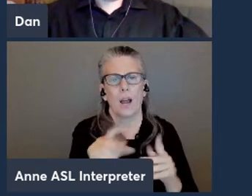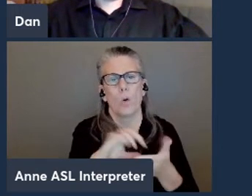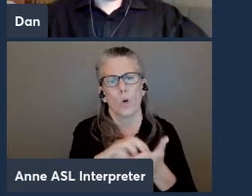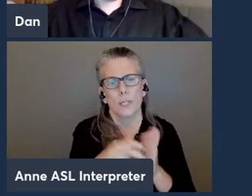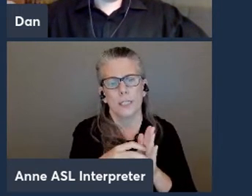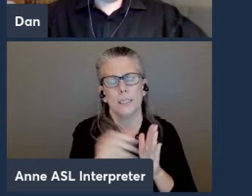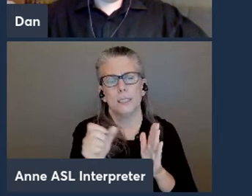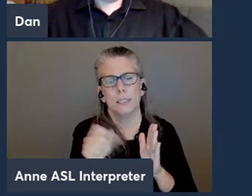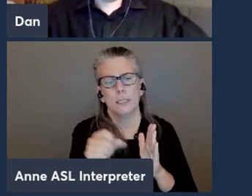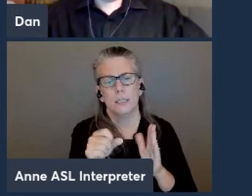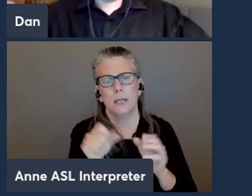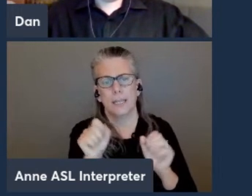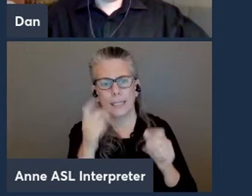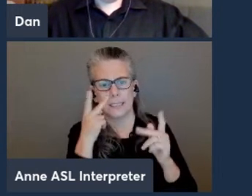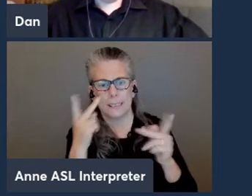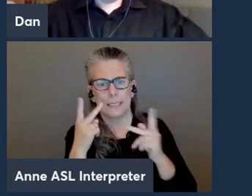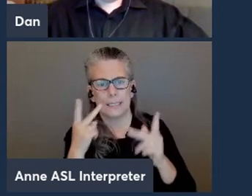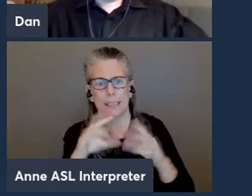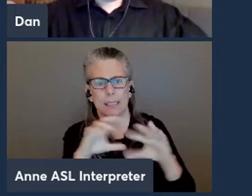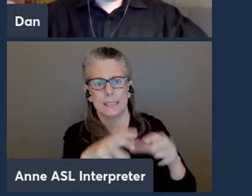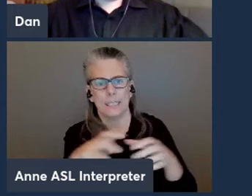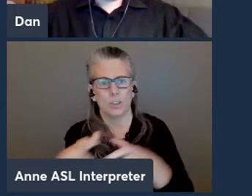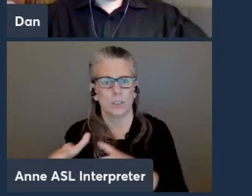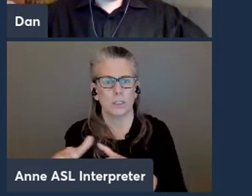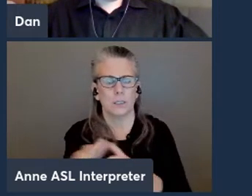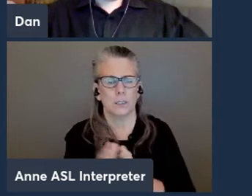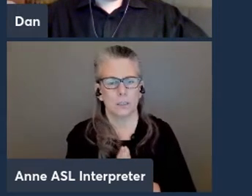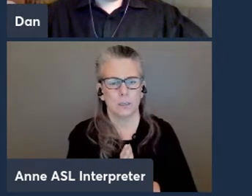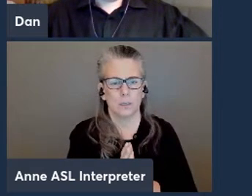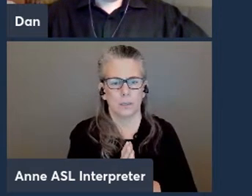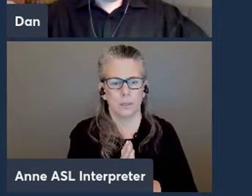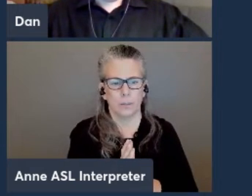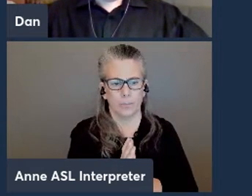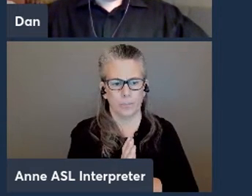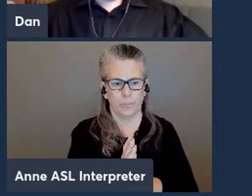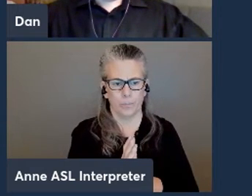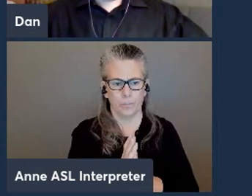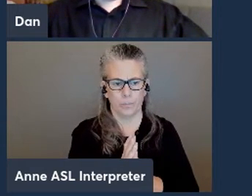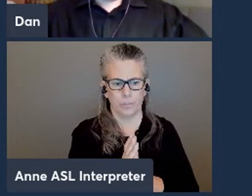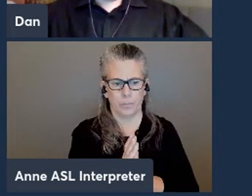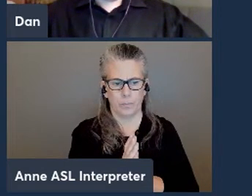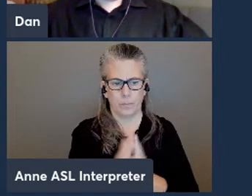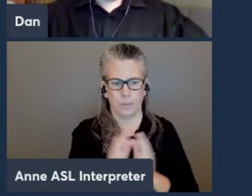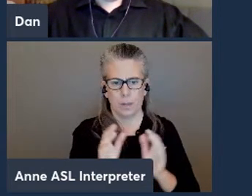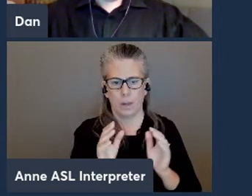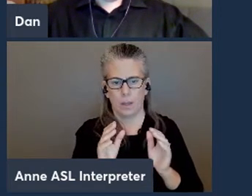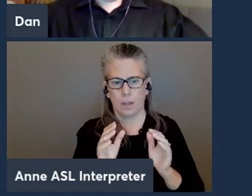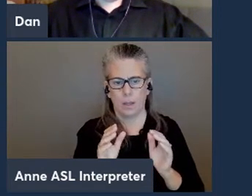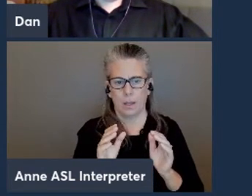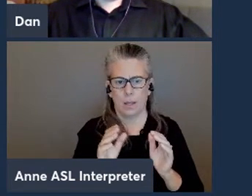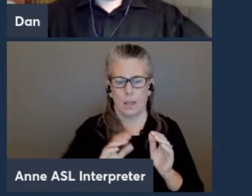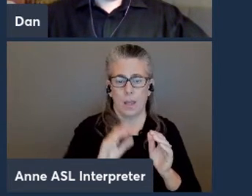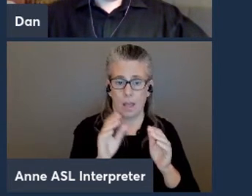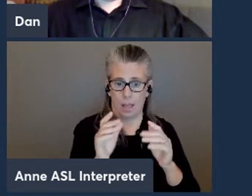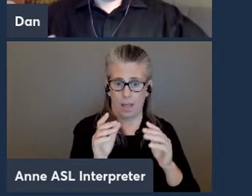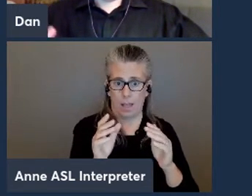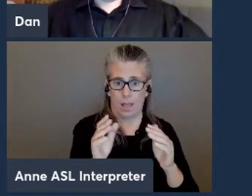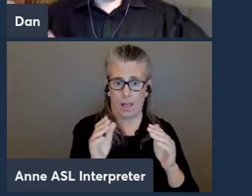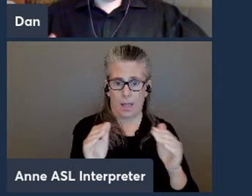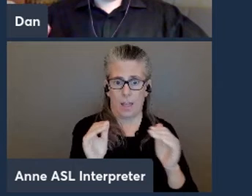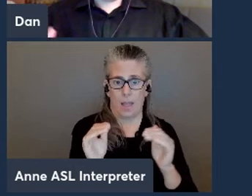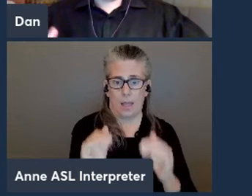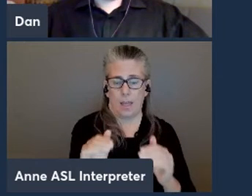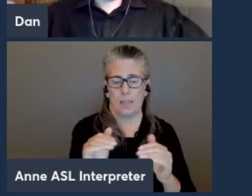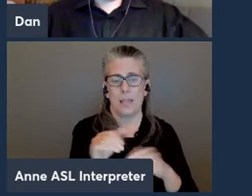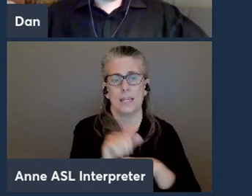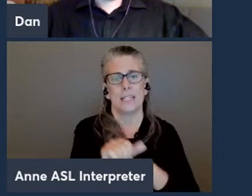the sessions and user journeys, which we haven't talked about yet. And this is where I can actually send that data also, or my